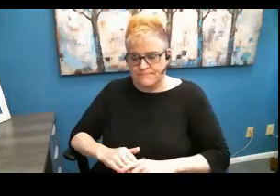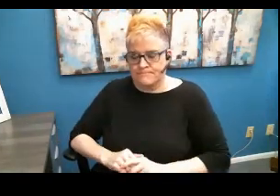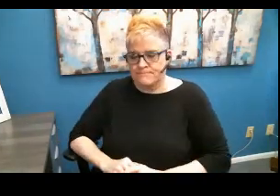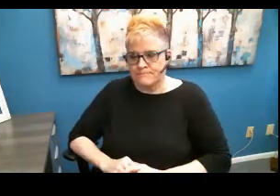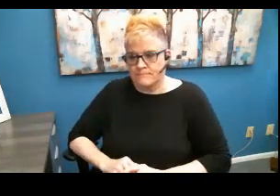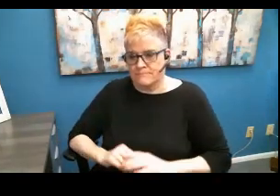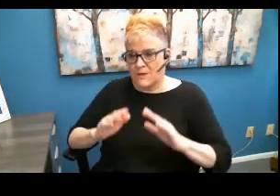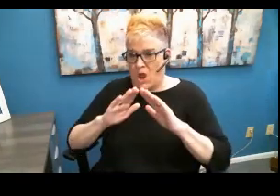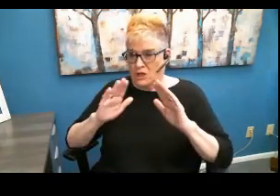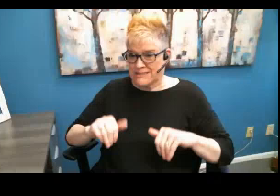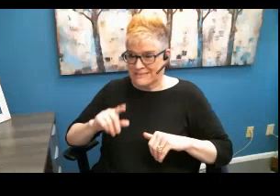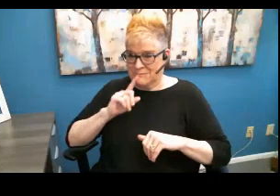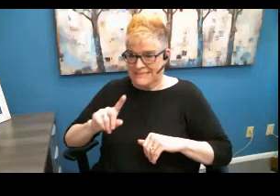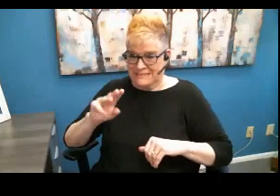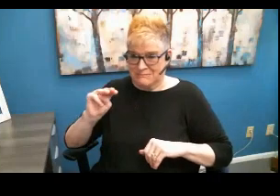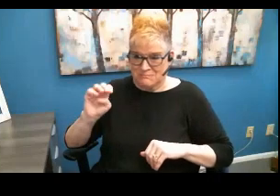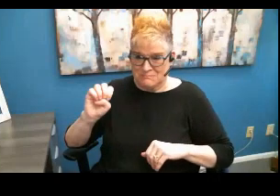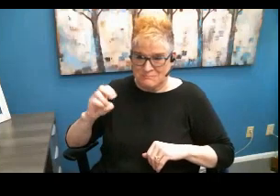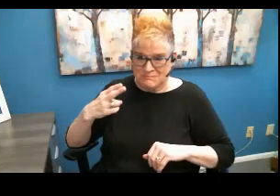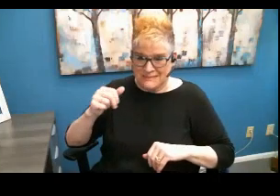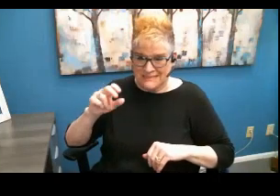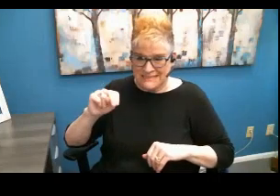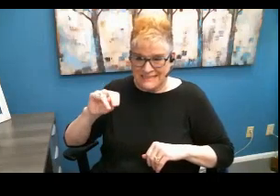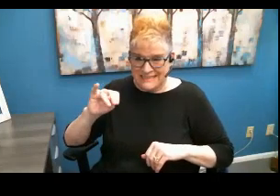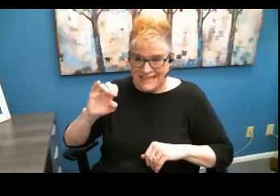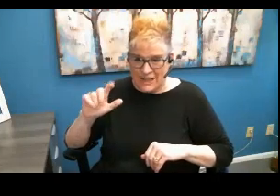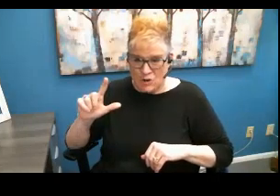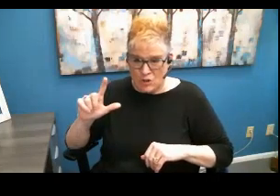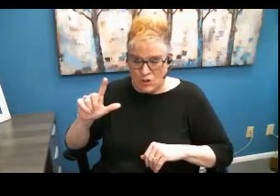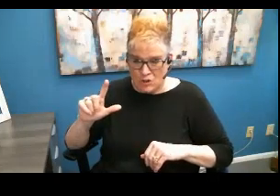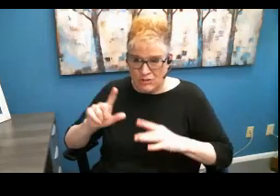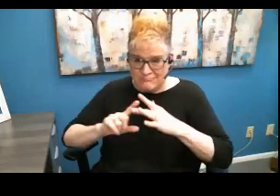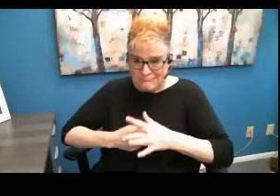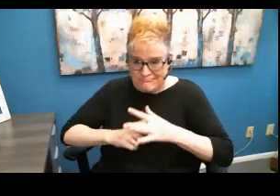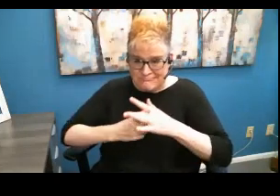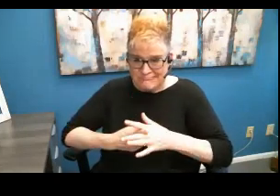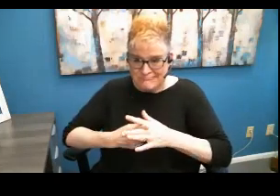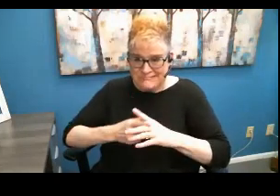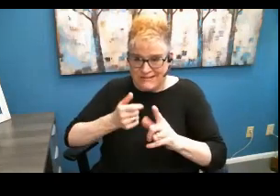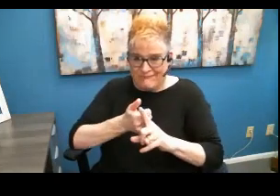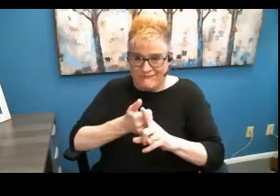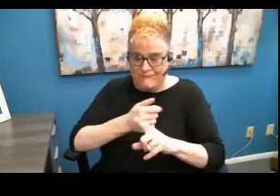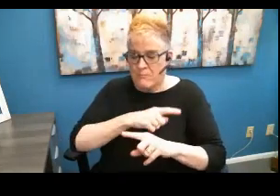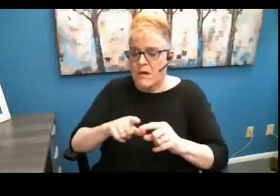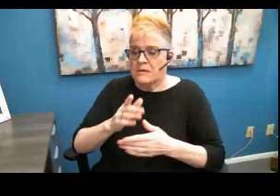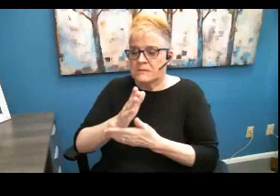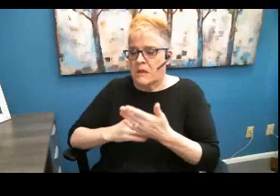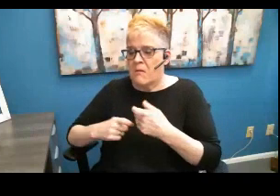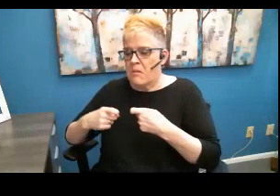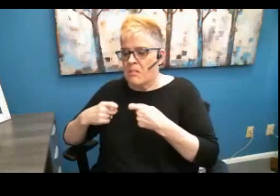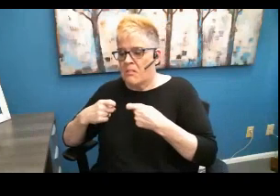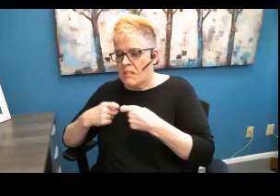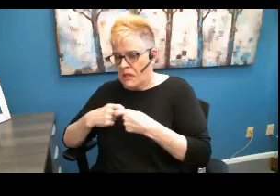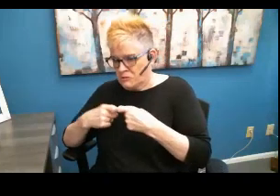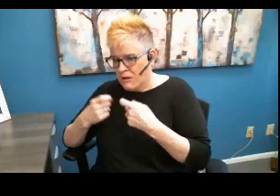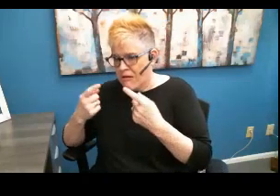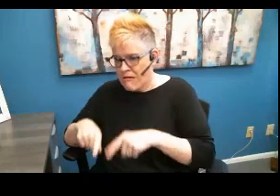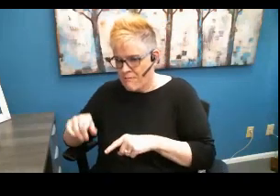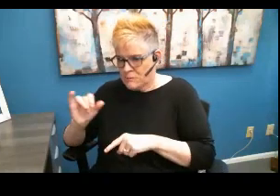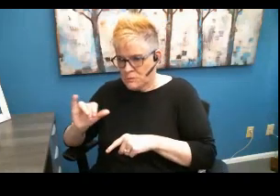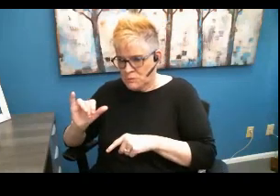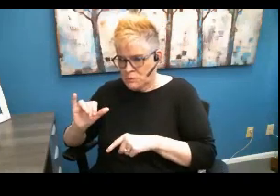very mechanical. These regulators that take the pressure down it's a mechanical device, but there are some electrical components to it. So we're not